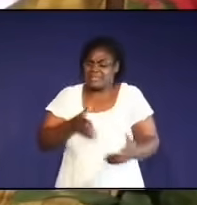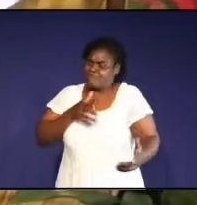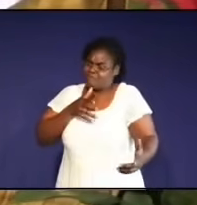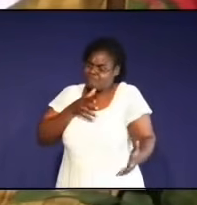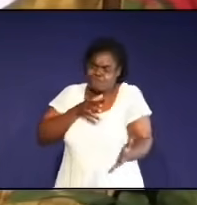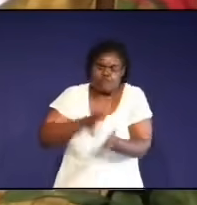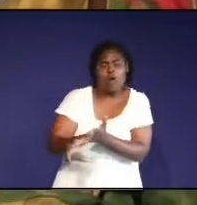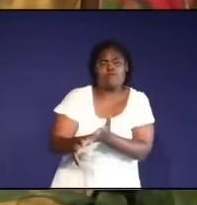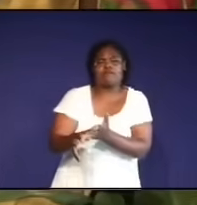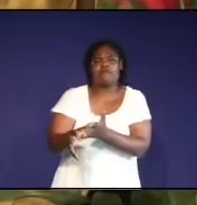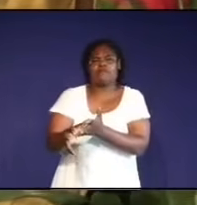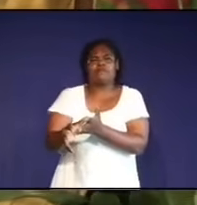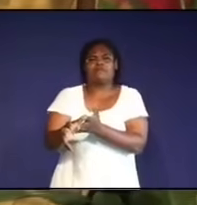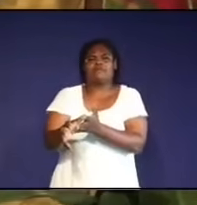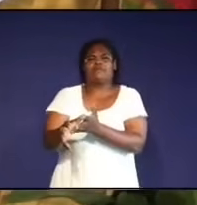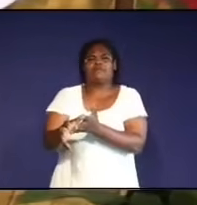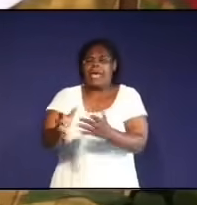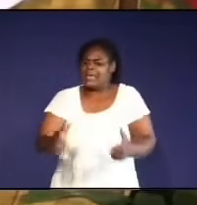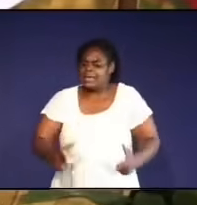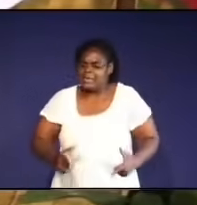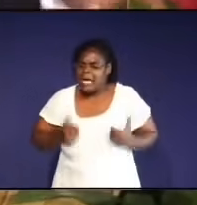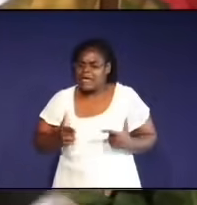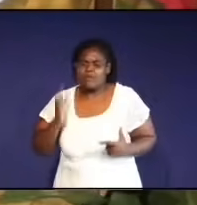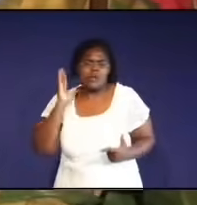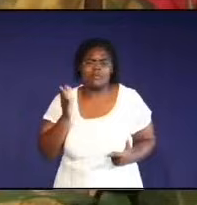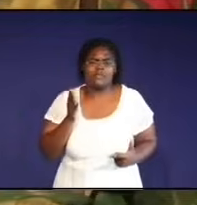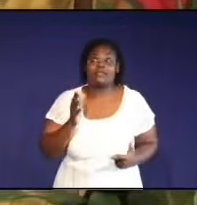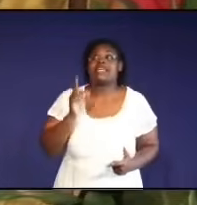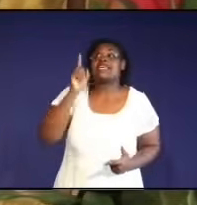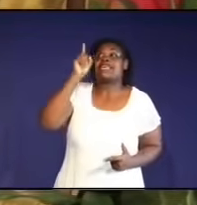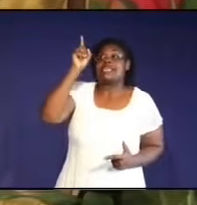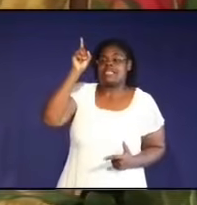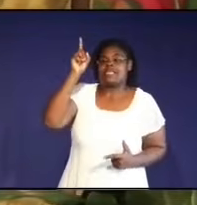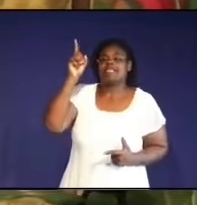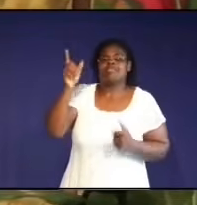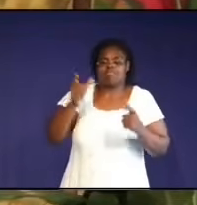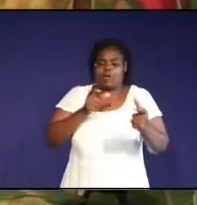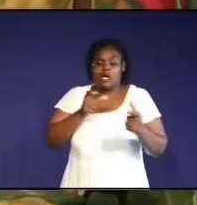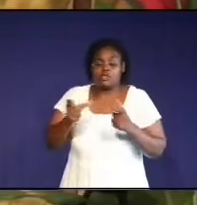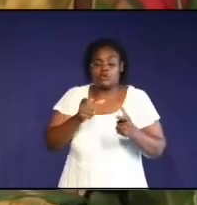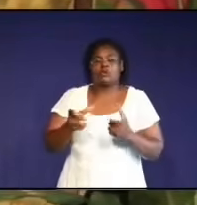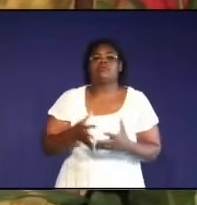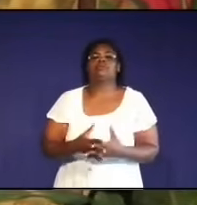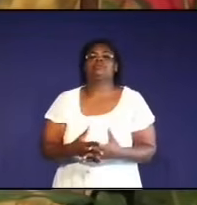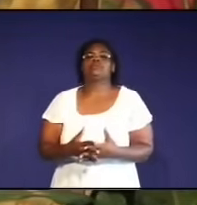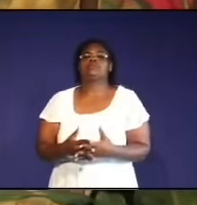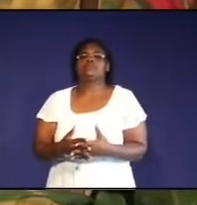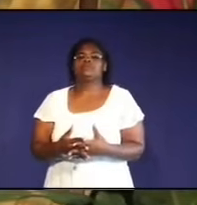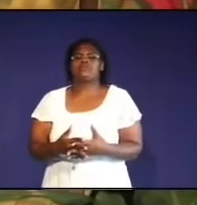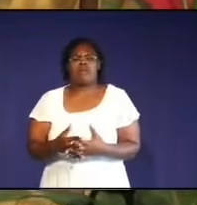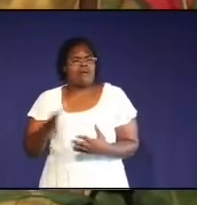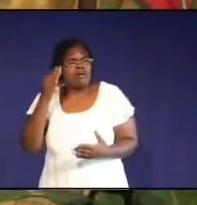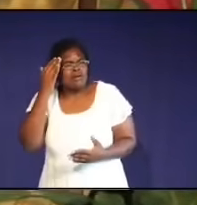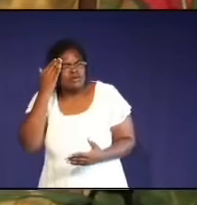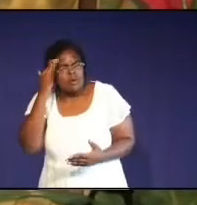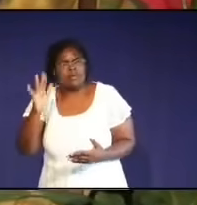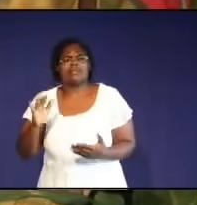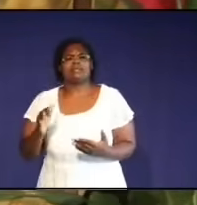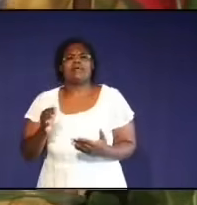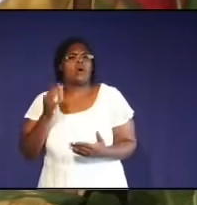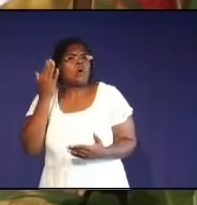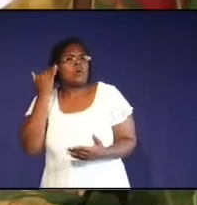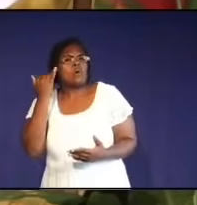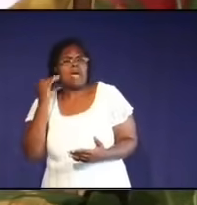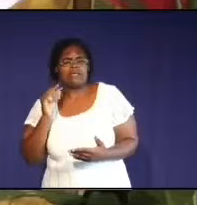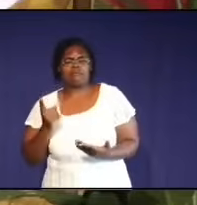get, it could have been worse if he wasn't in charge. I don't know why God allowed Joseph to go to prison, but he's